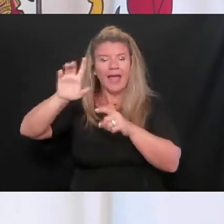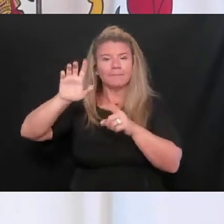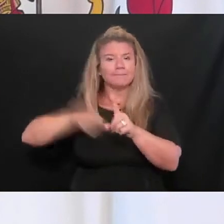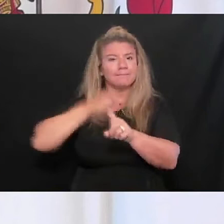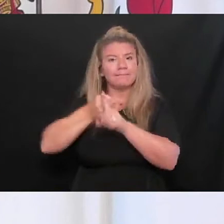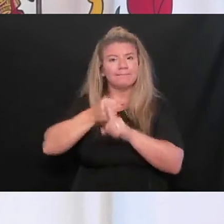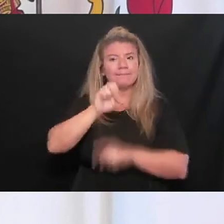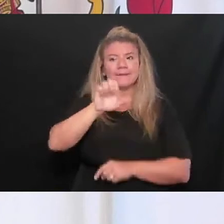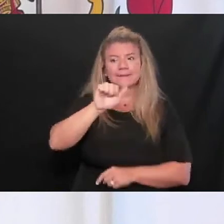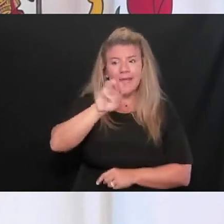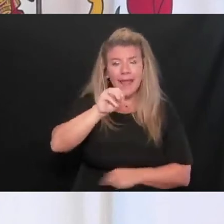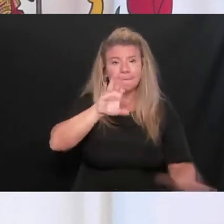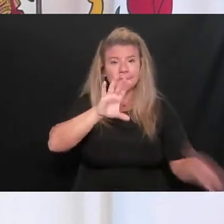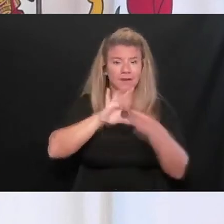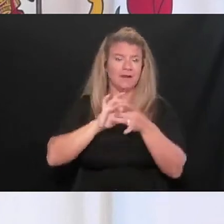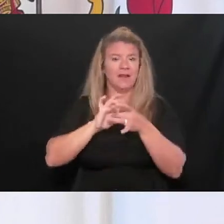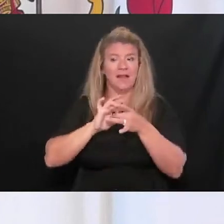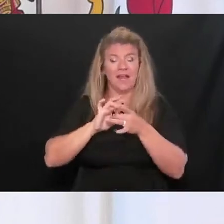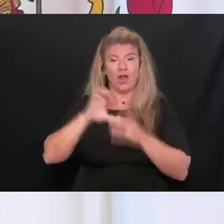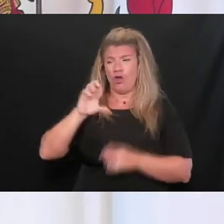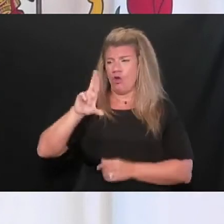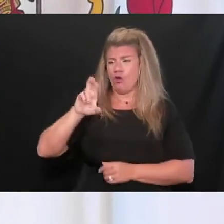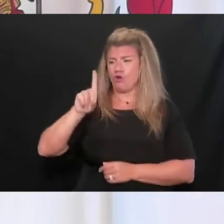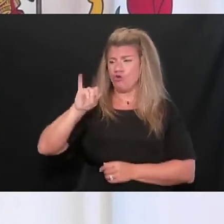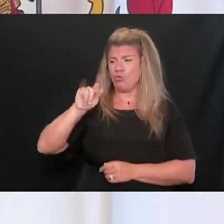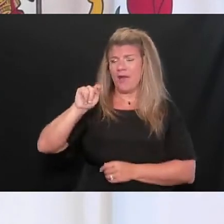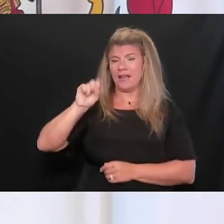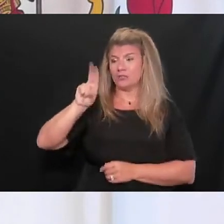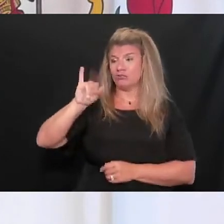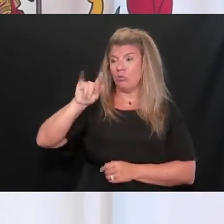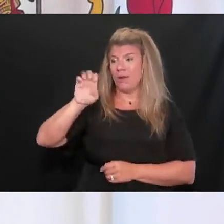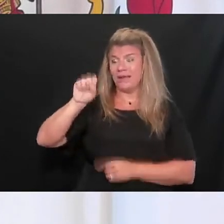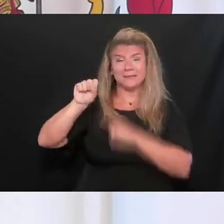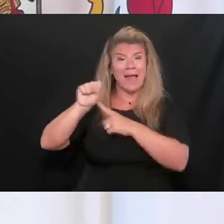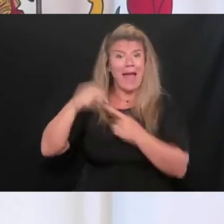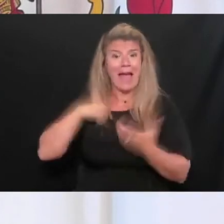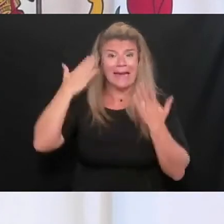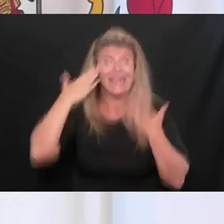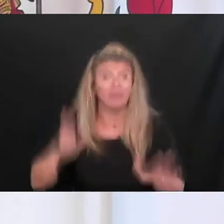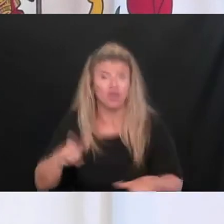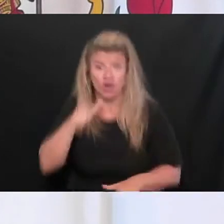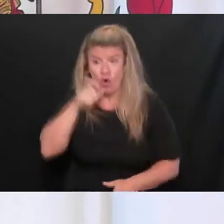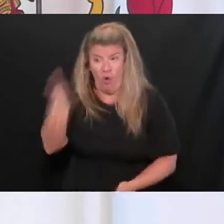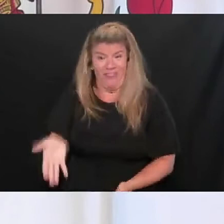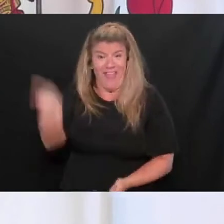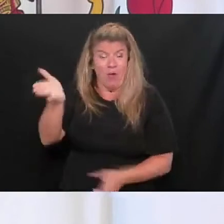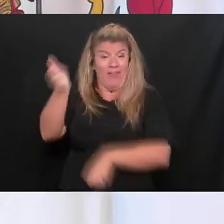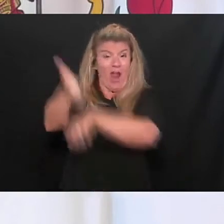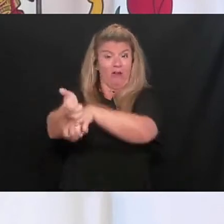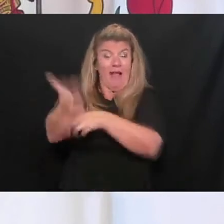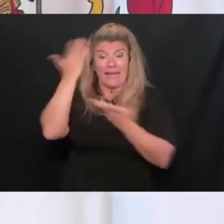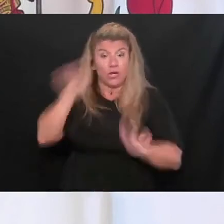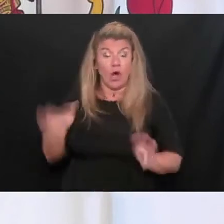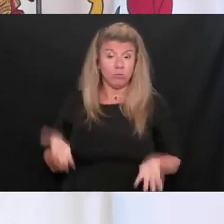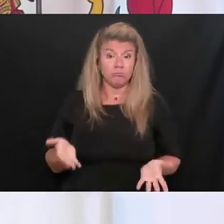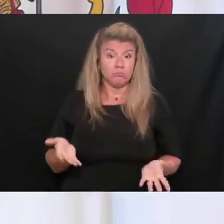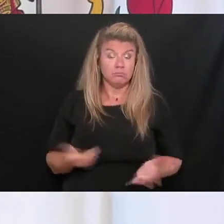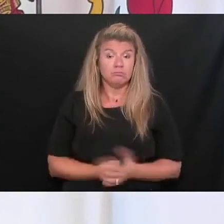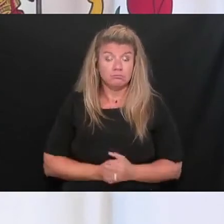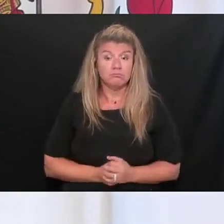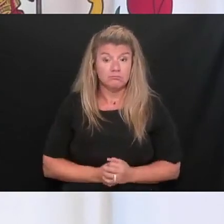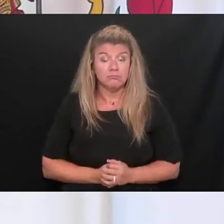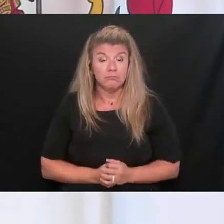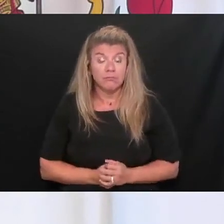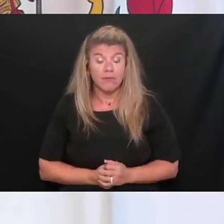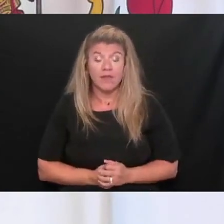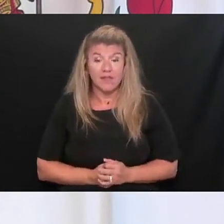was another company, Credit Suisse, that we didn't even know existed. We did not even know they existed. Now, and then